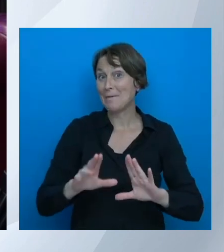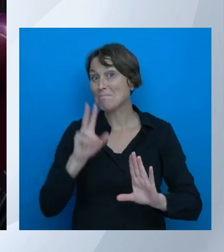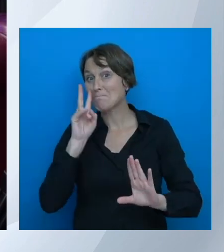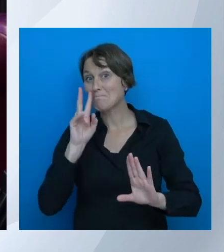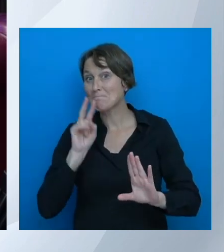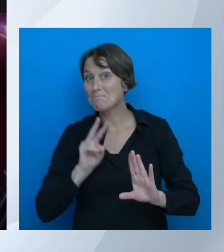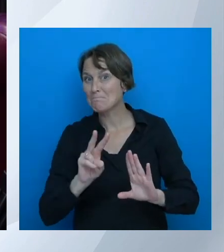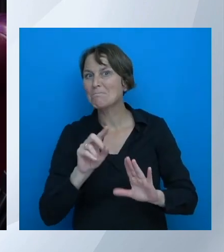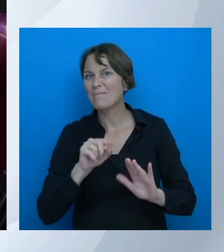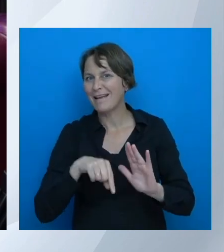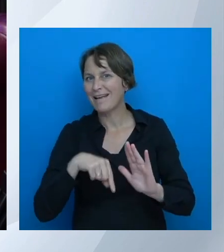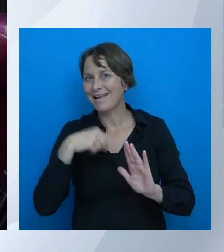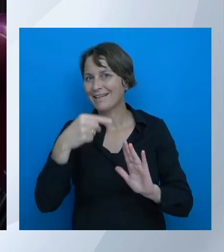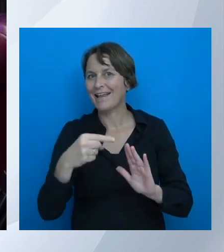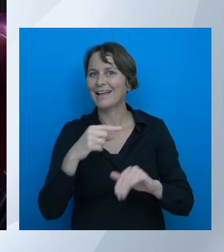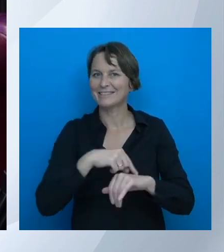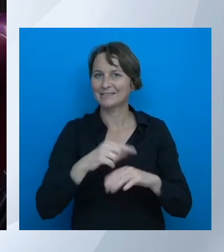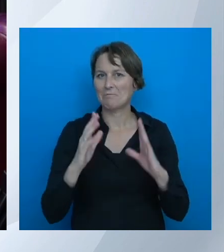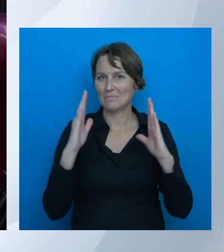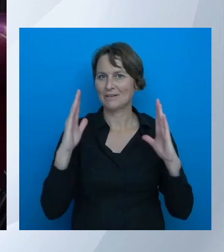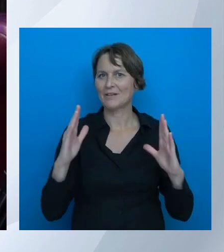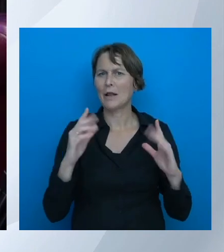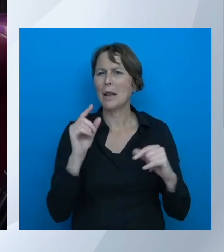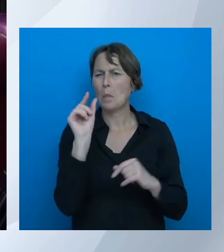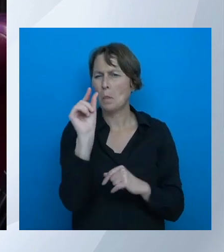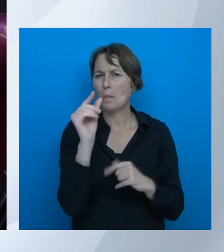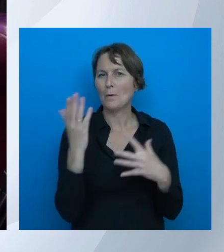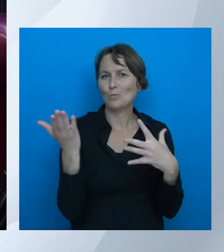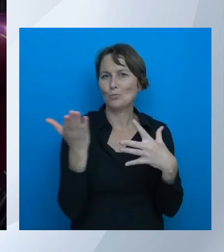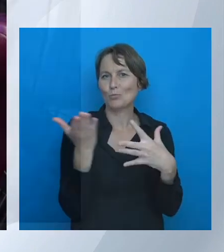next session. We're going out for a little break.